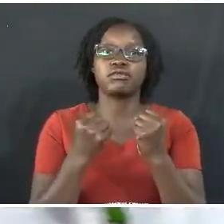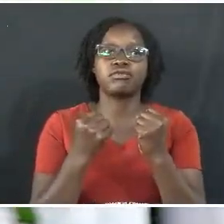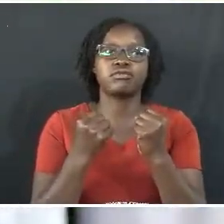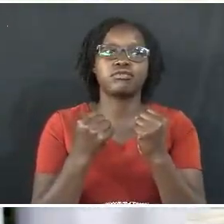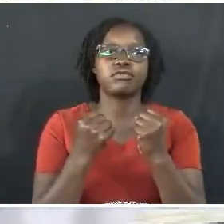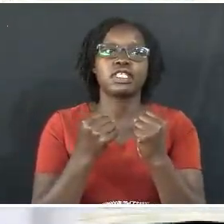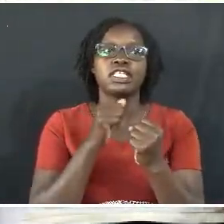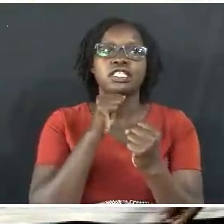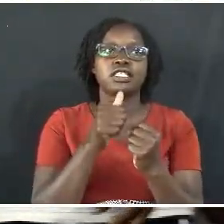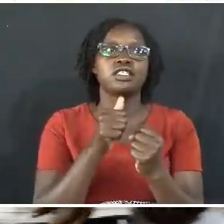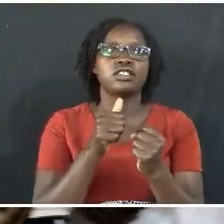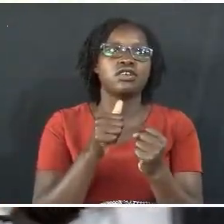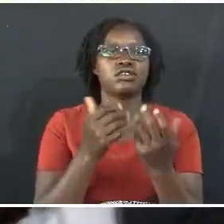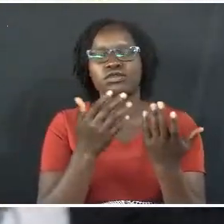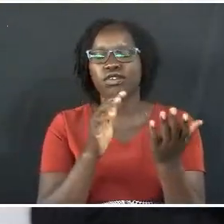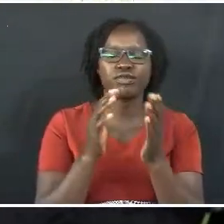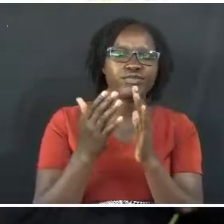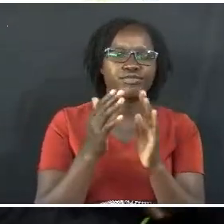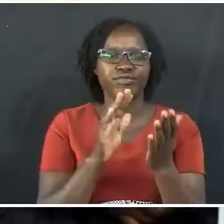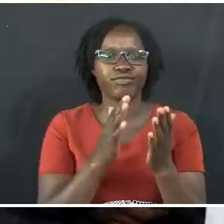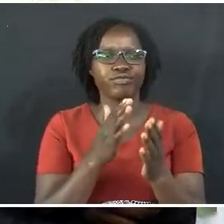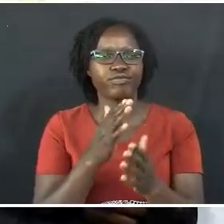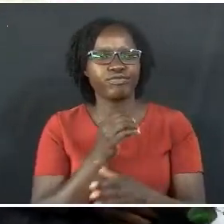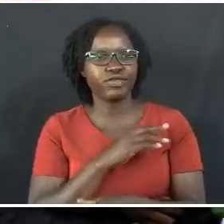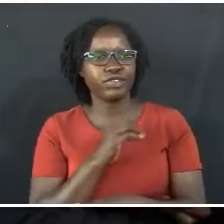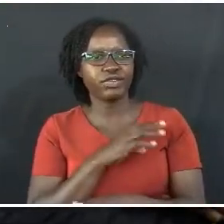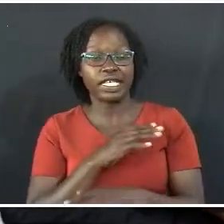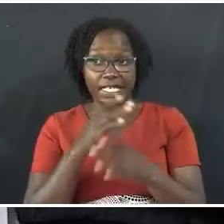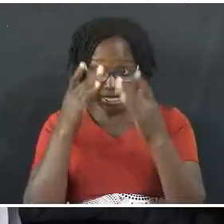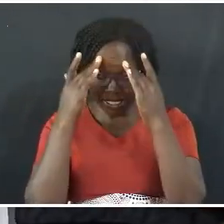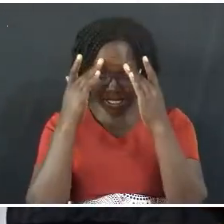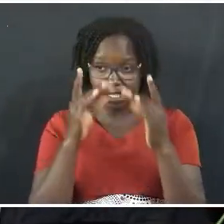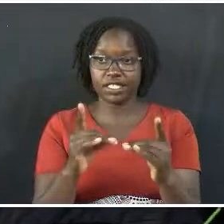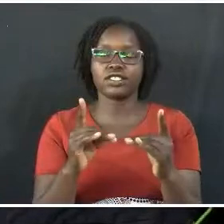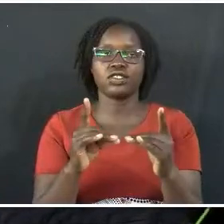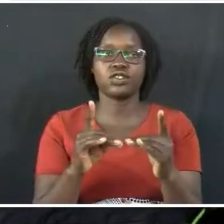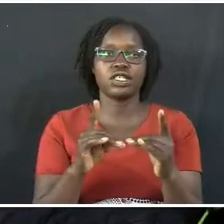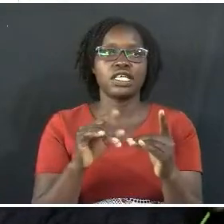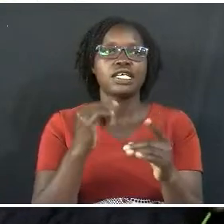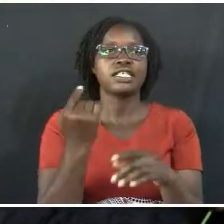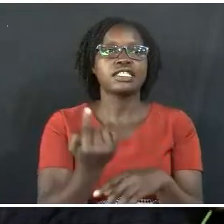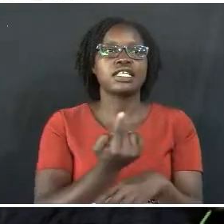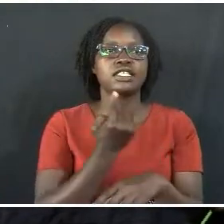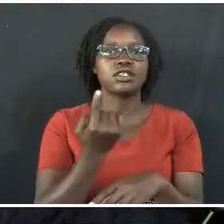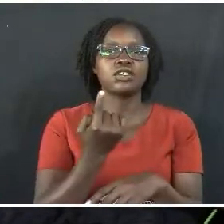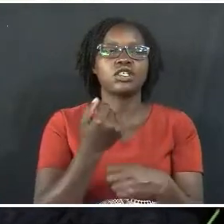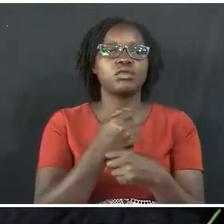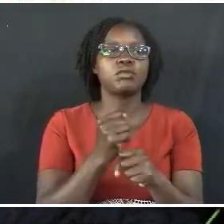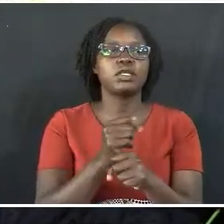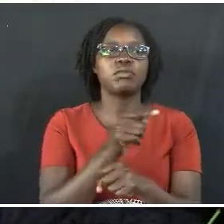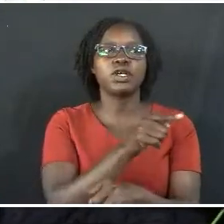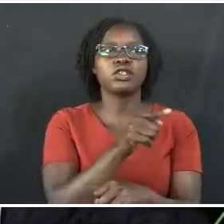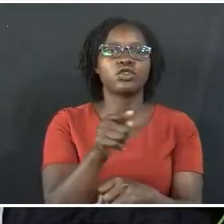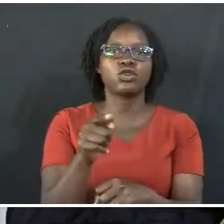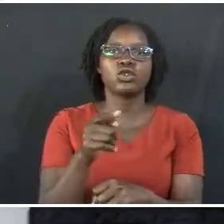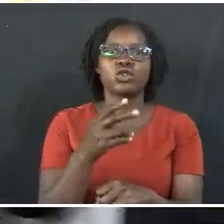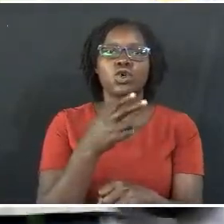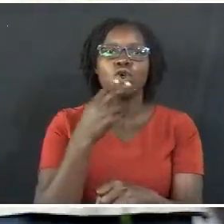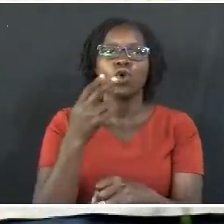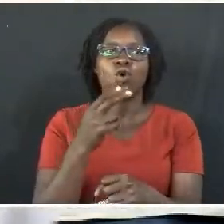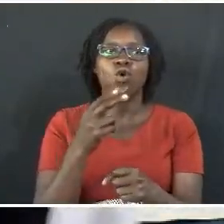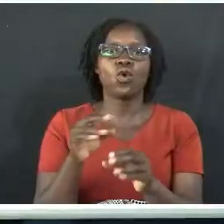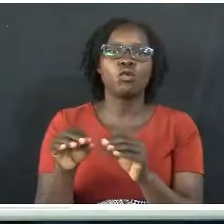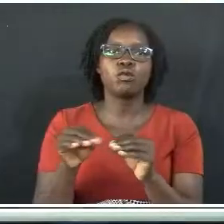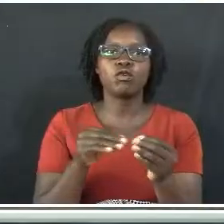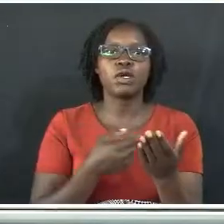is not for cowards. It is a decision that can only be made by those who will be moved by